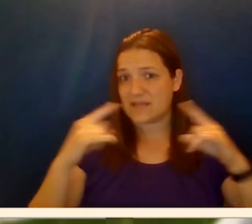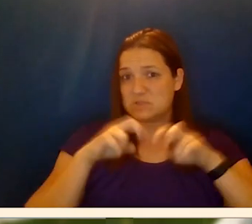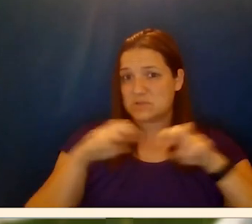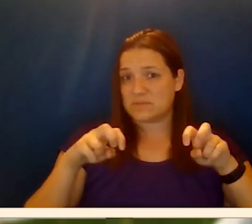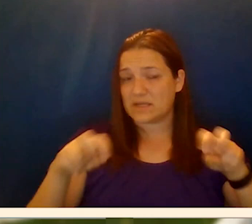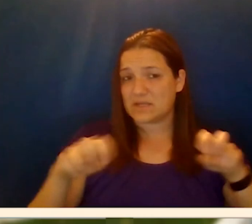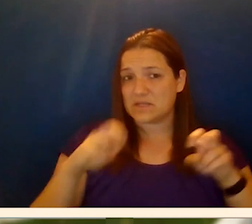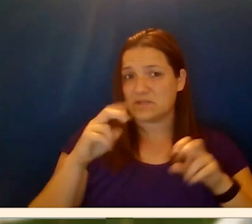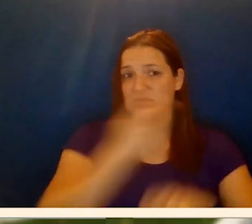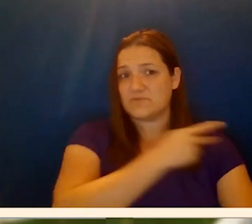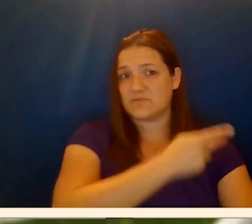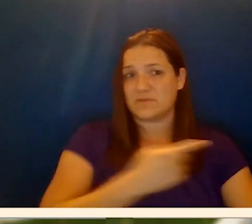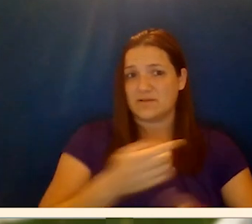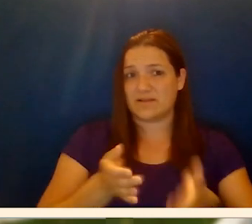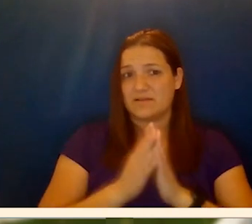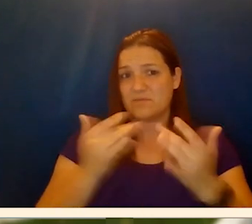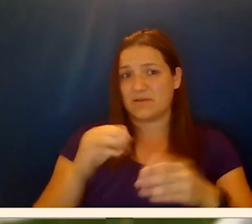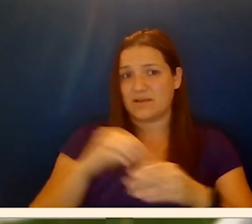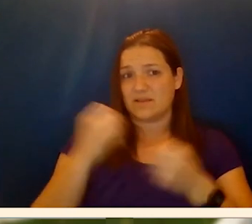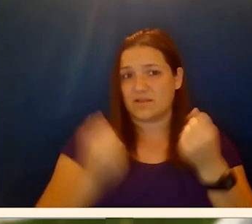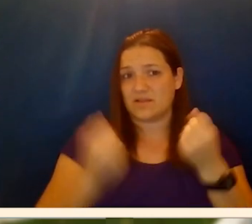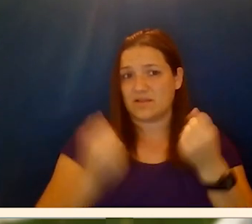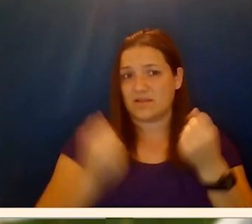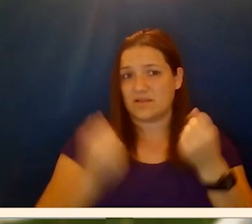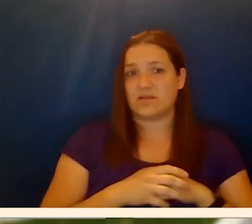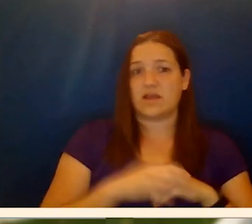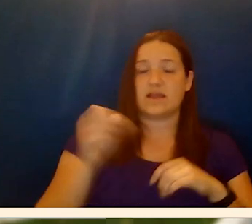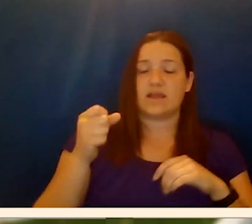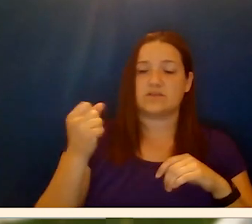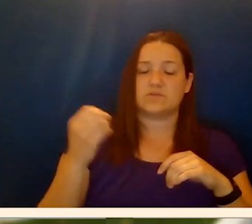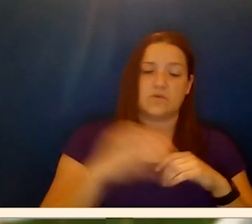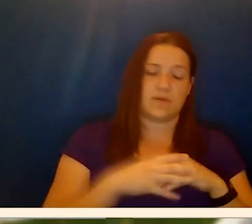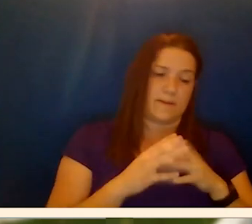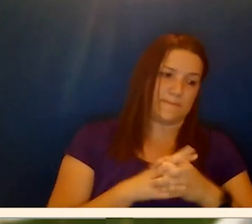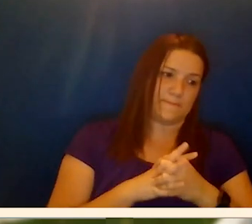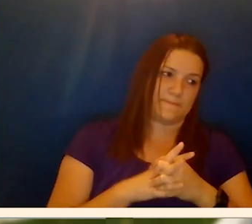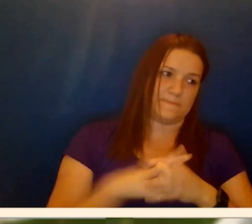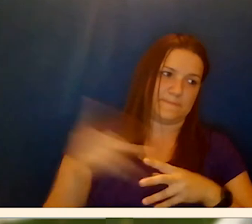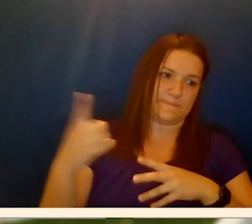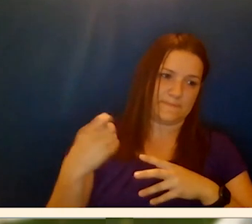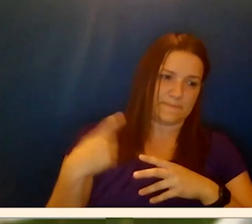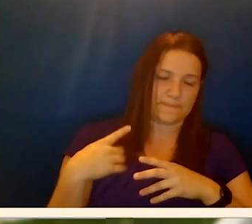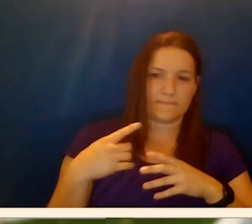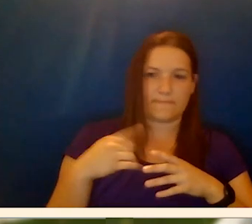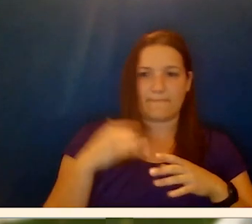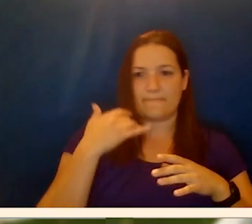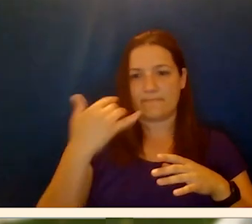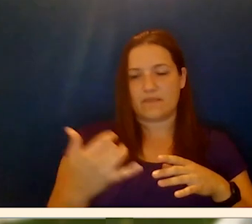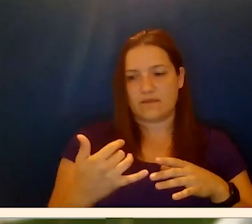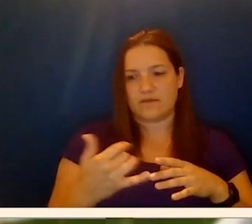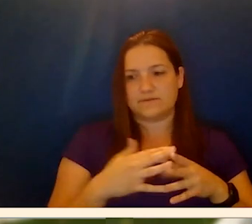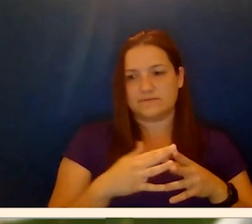cars? Yeah, so when I got that question, I called Dieter Reichman. Dieter